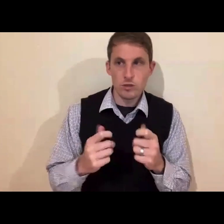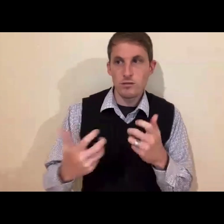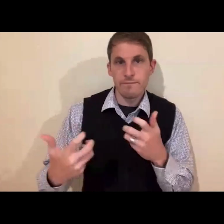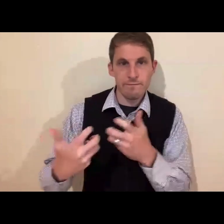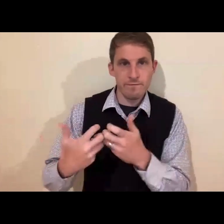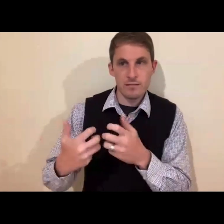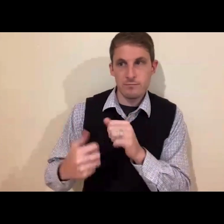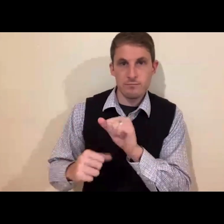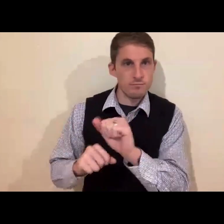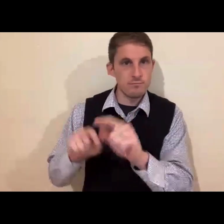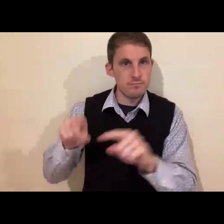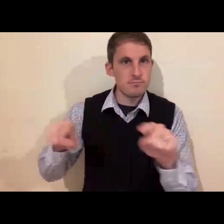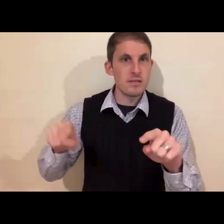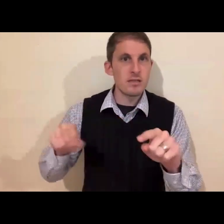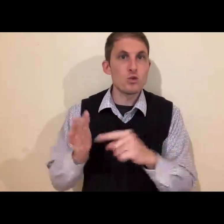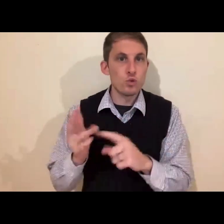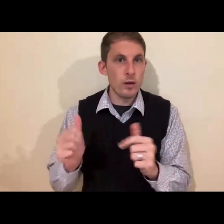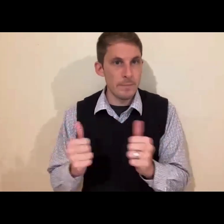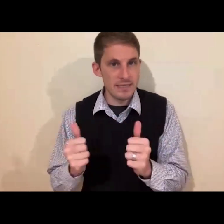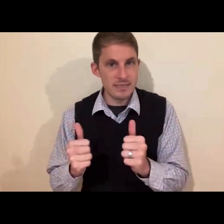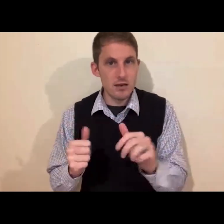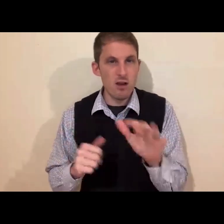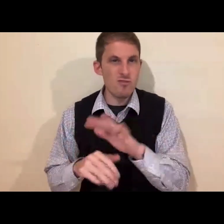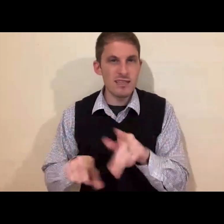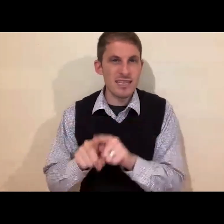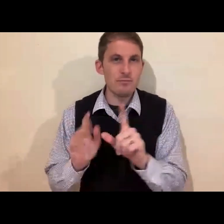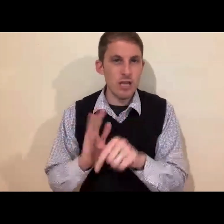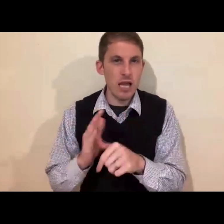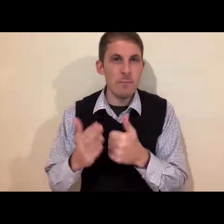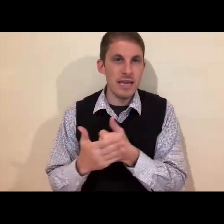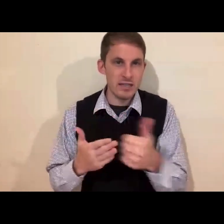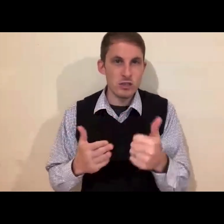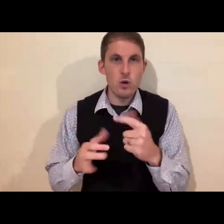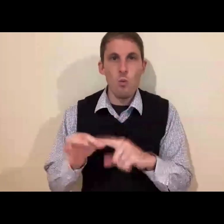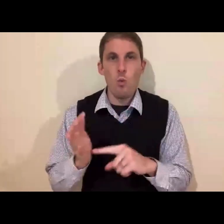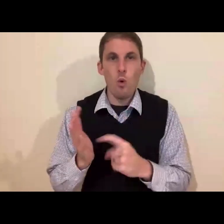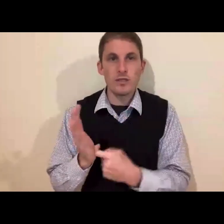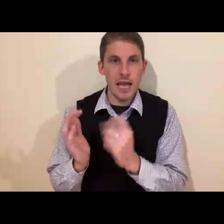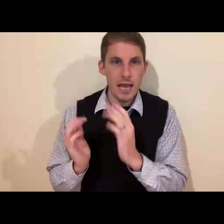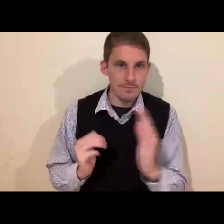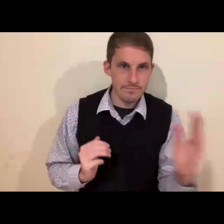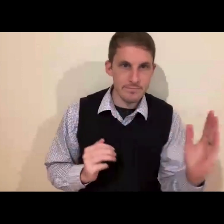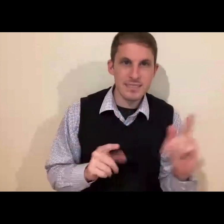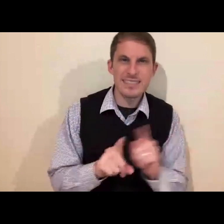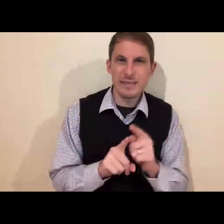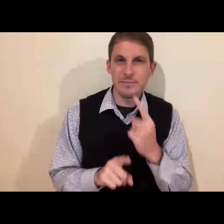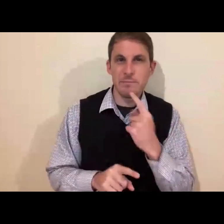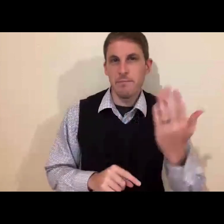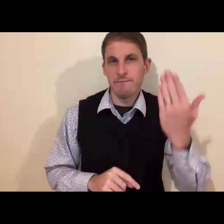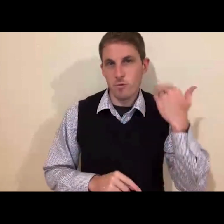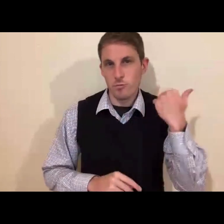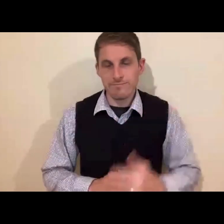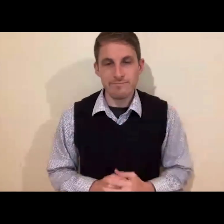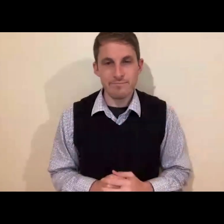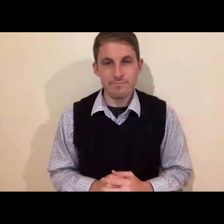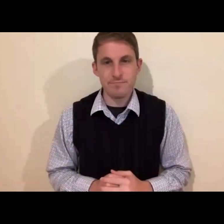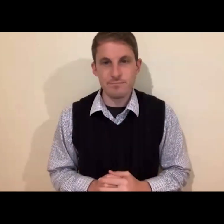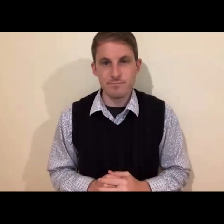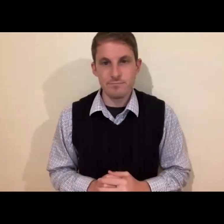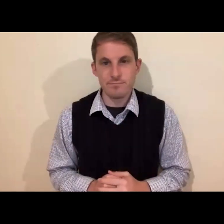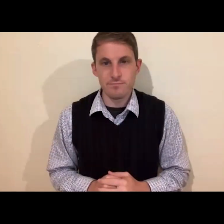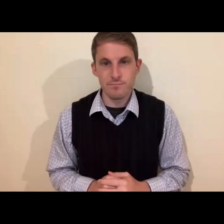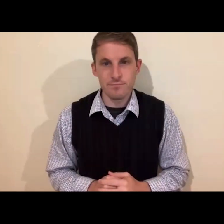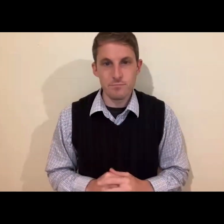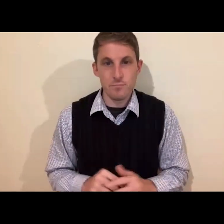each care recipient for completion around the same time every quarter, something we talked about before. And providers should support